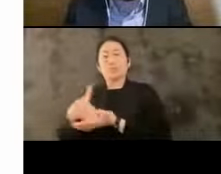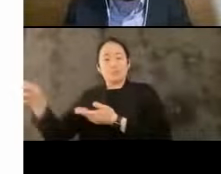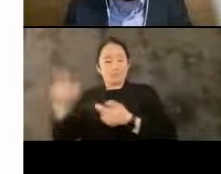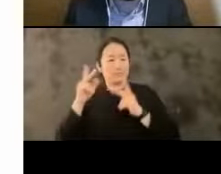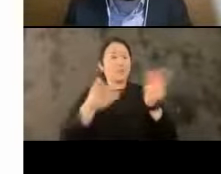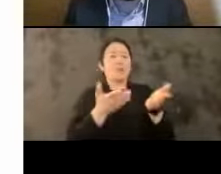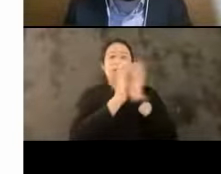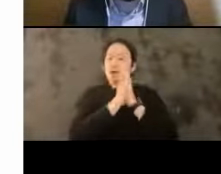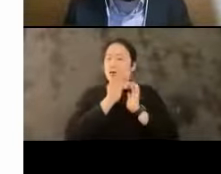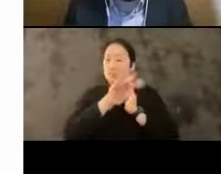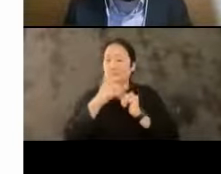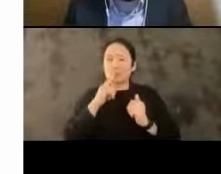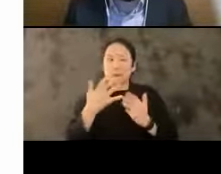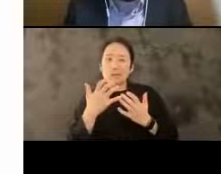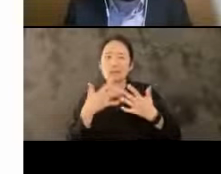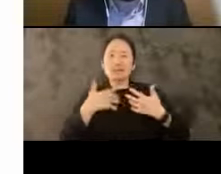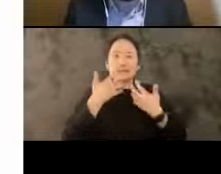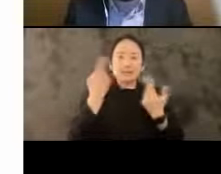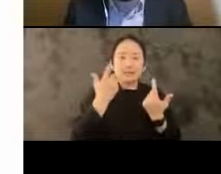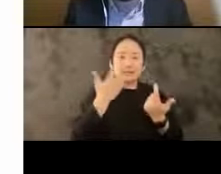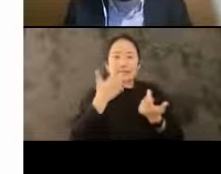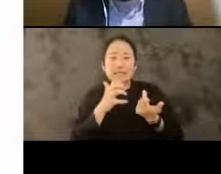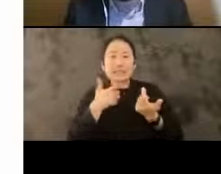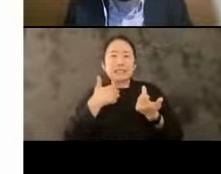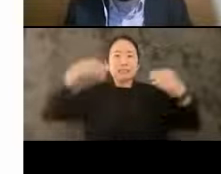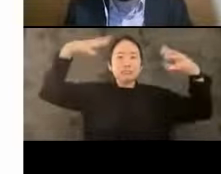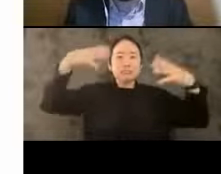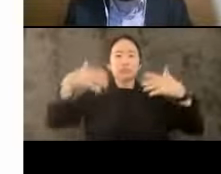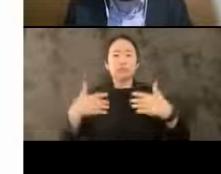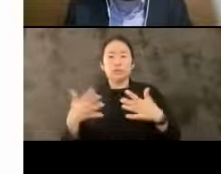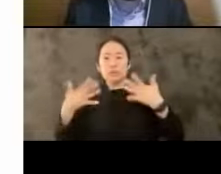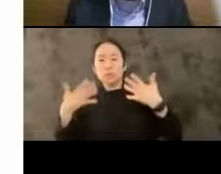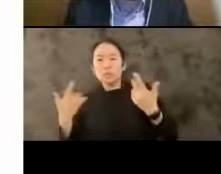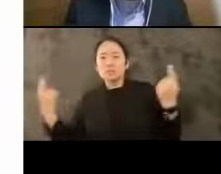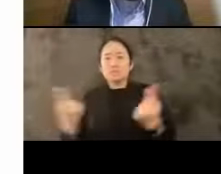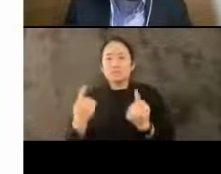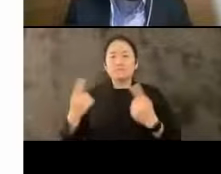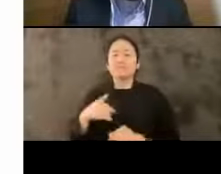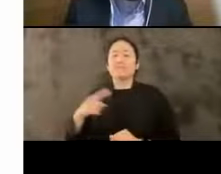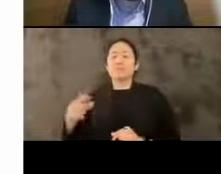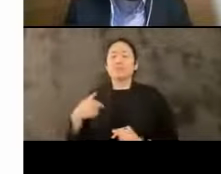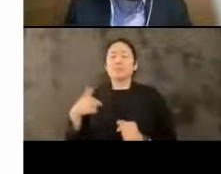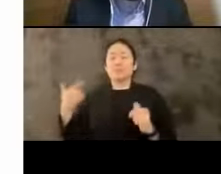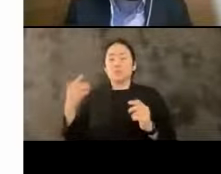more popular options. So that is definitely something we're planning